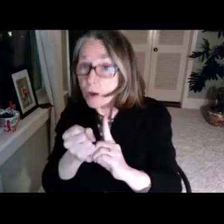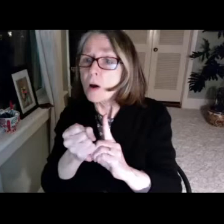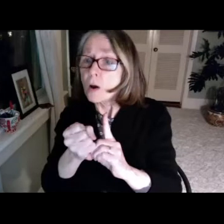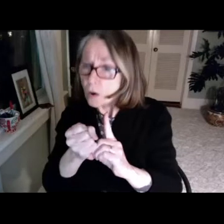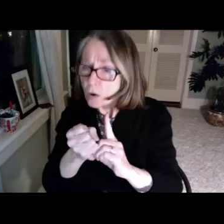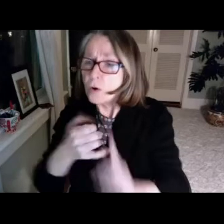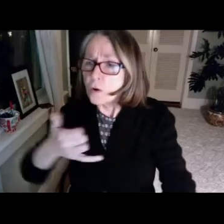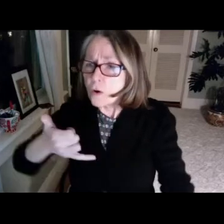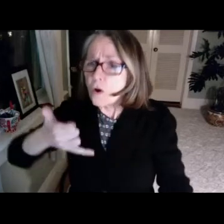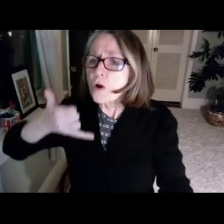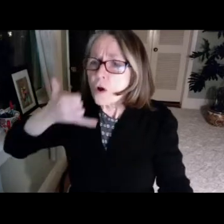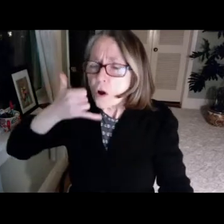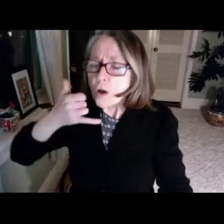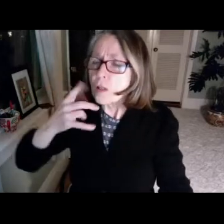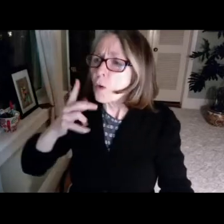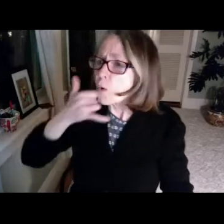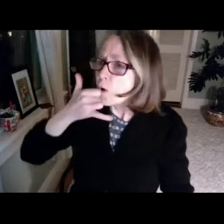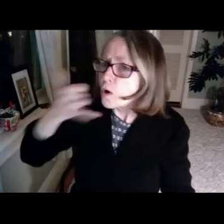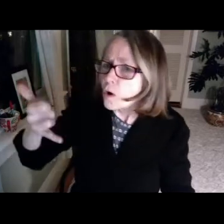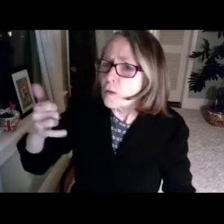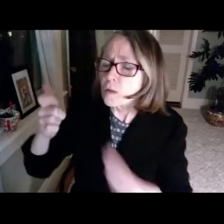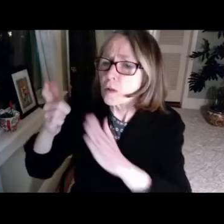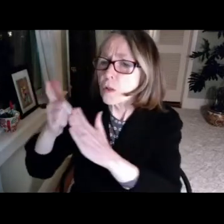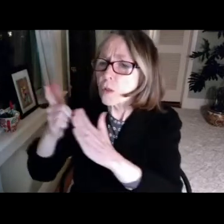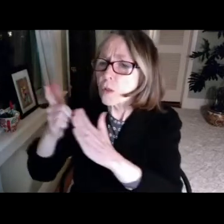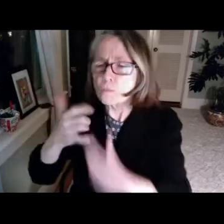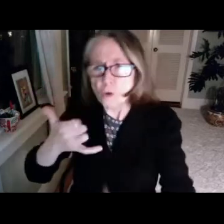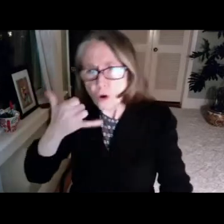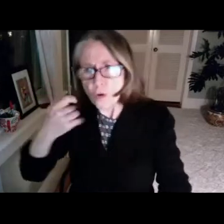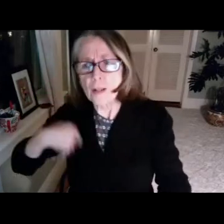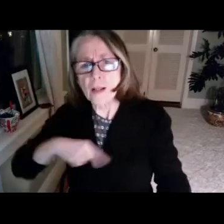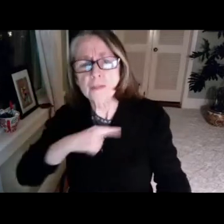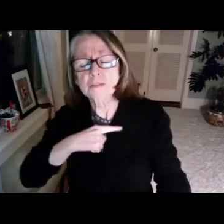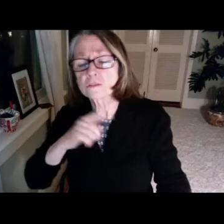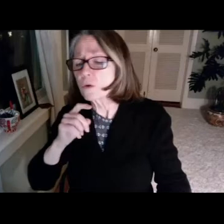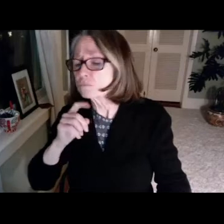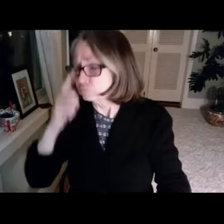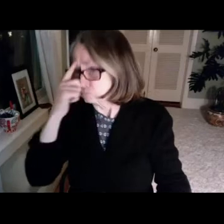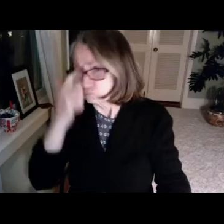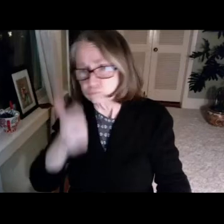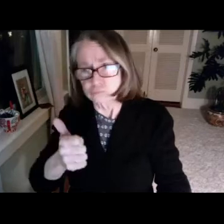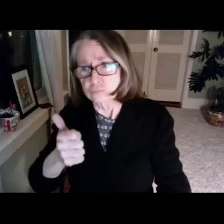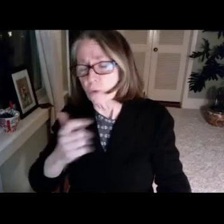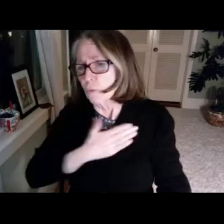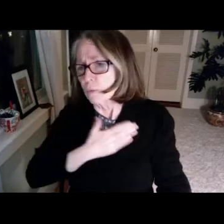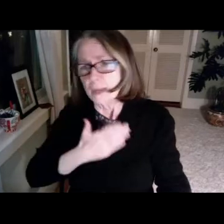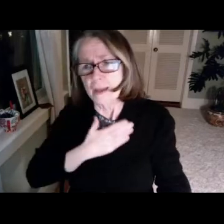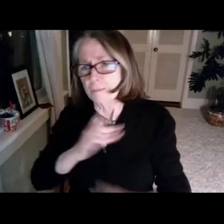give a lawyer or us, us as their attorneys, or another lawyer a call, and we'd be happy to talk